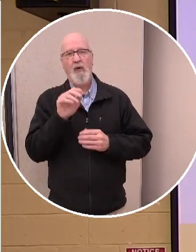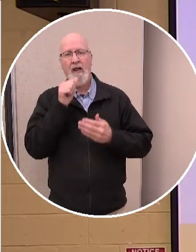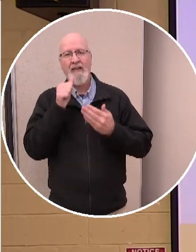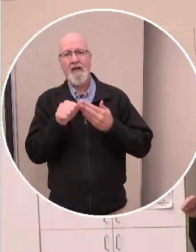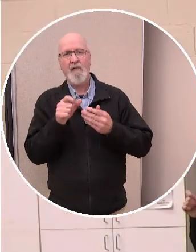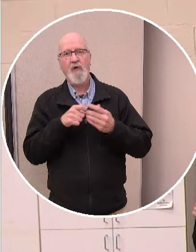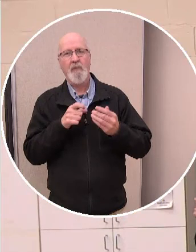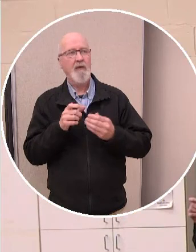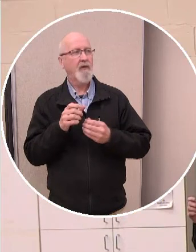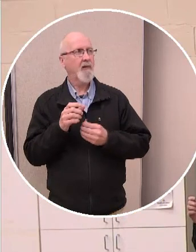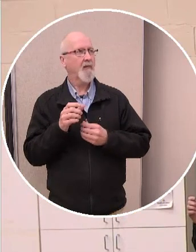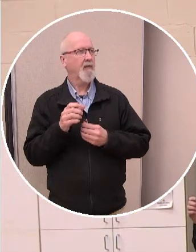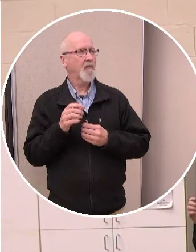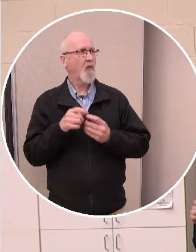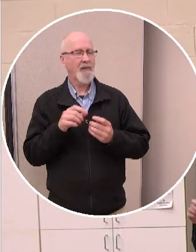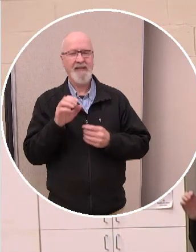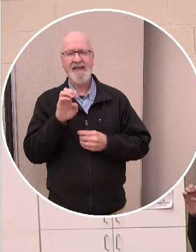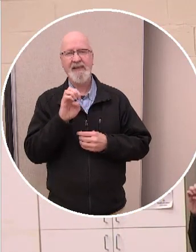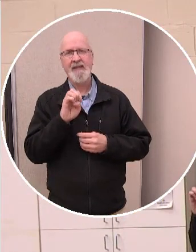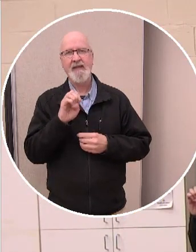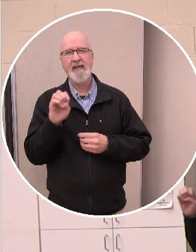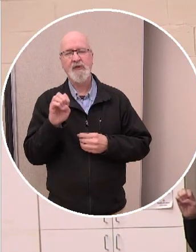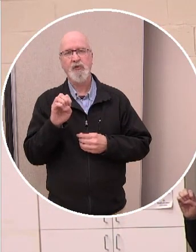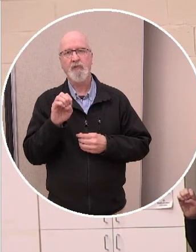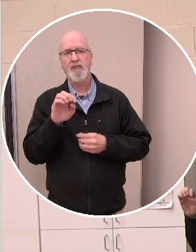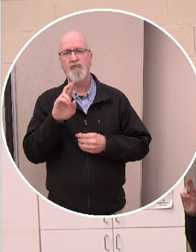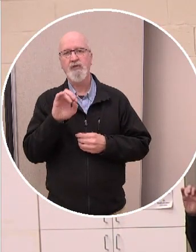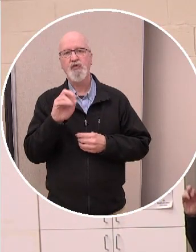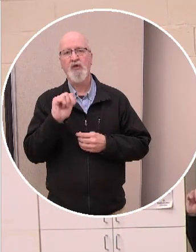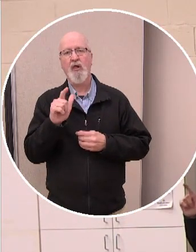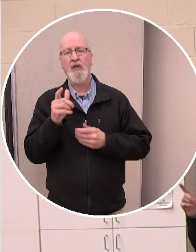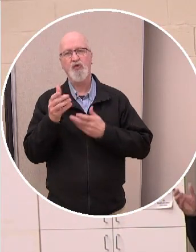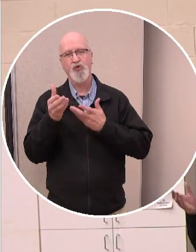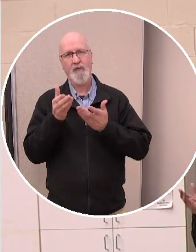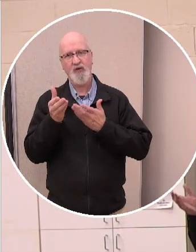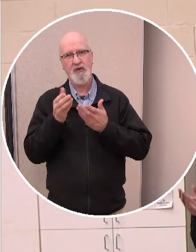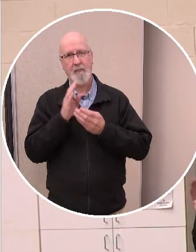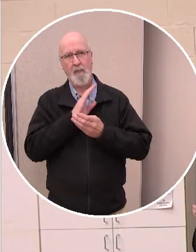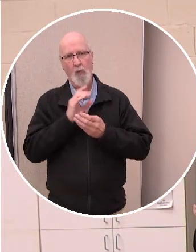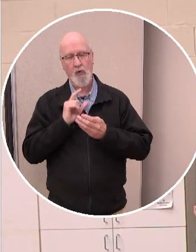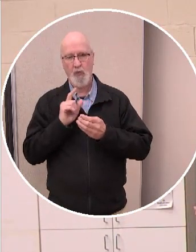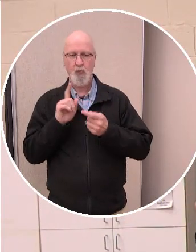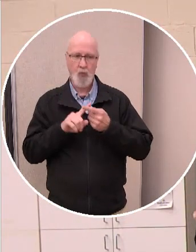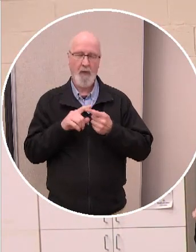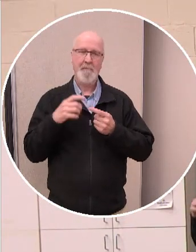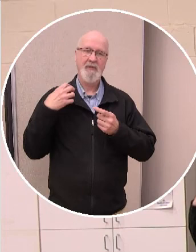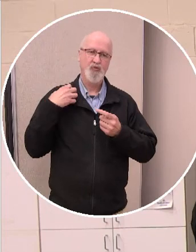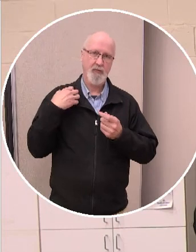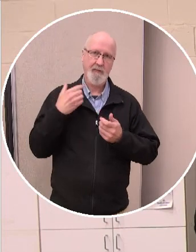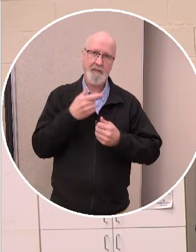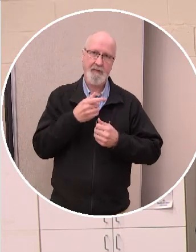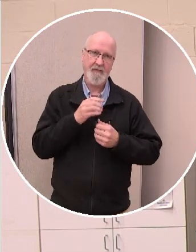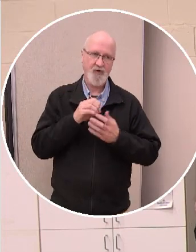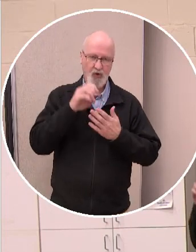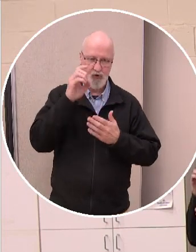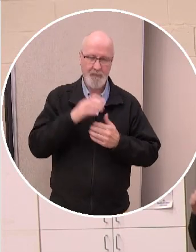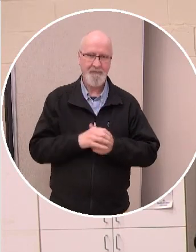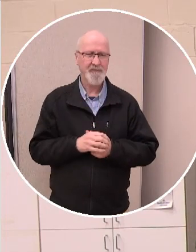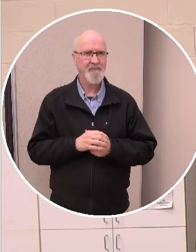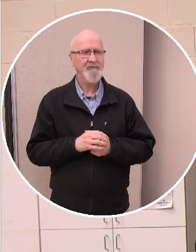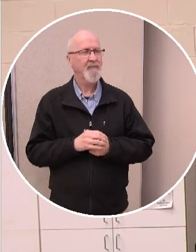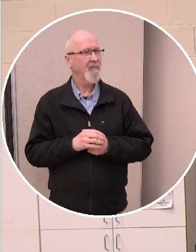from Eastern Regional Services Board to the Minister. I've had